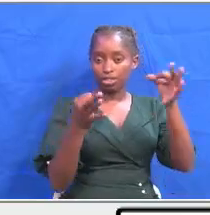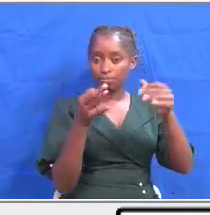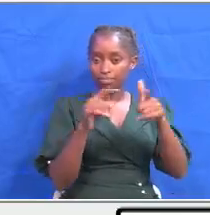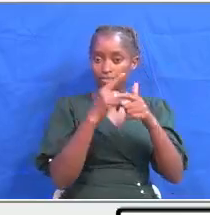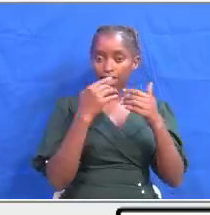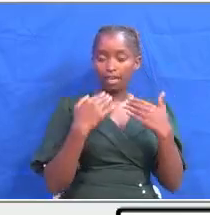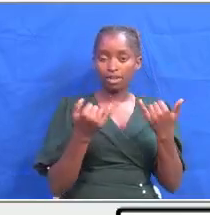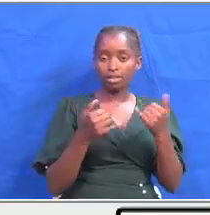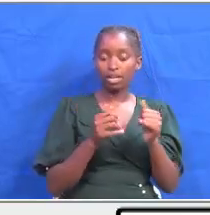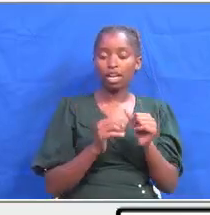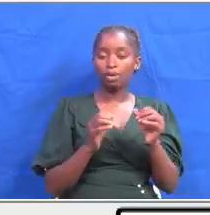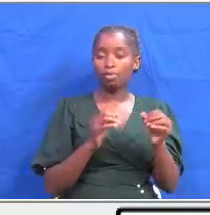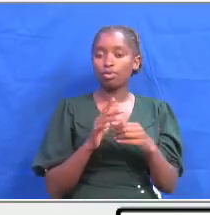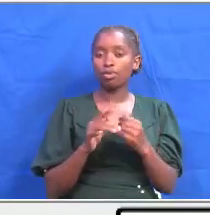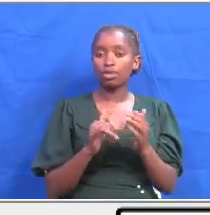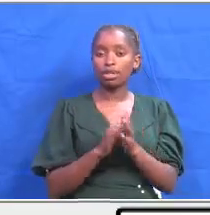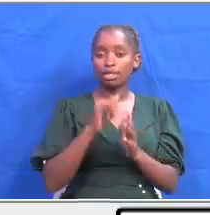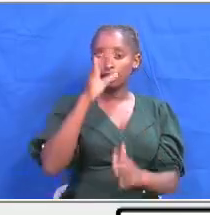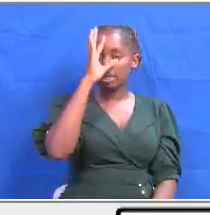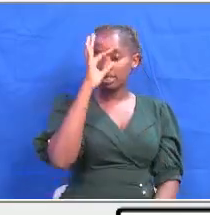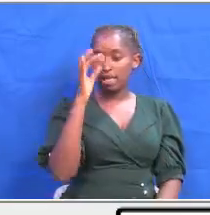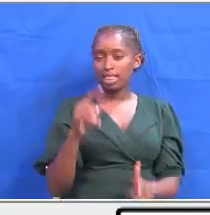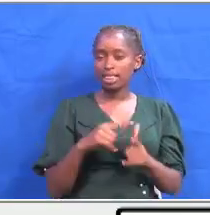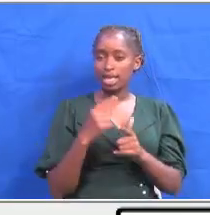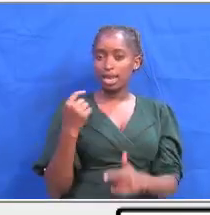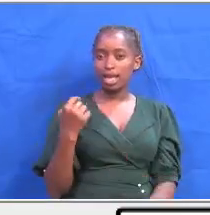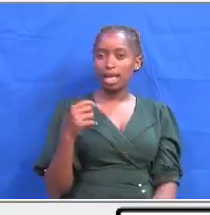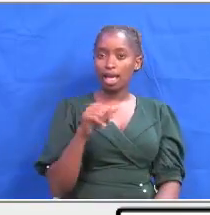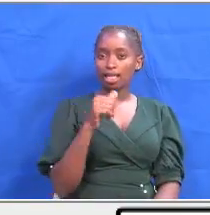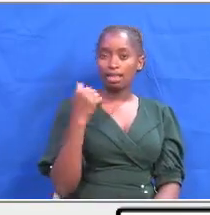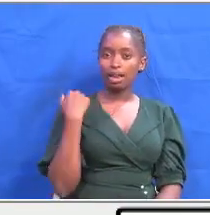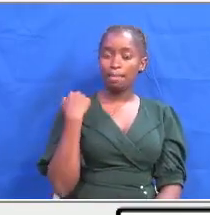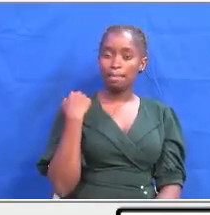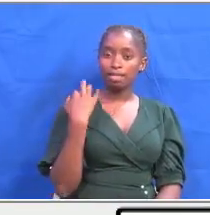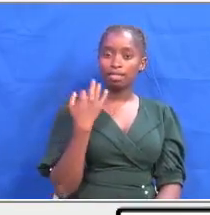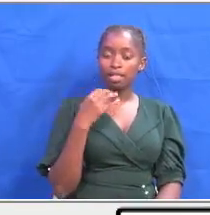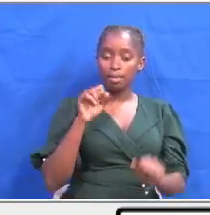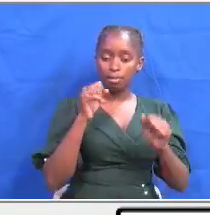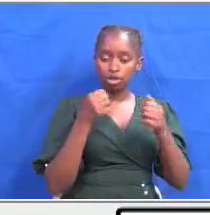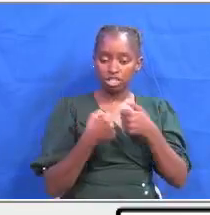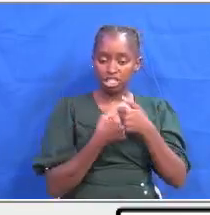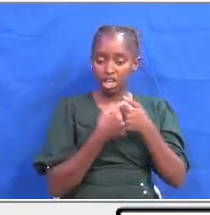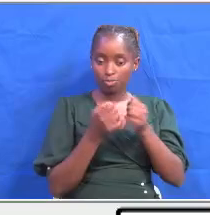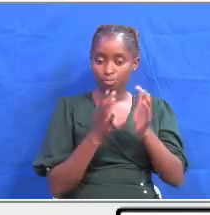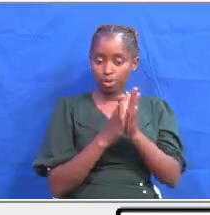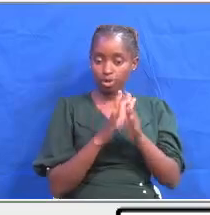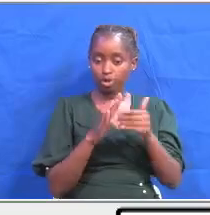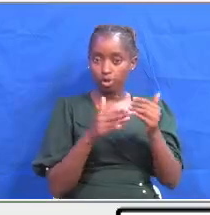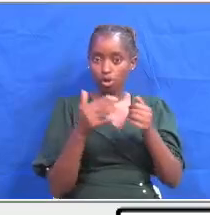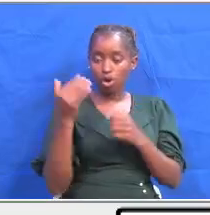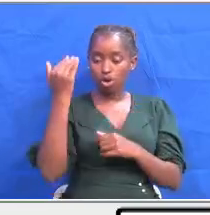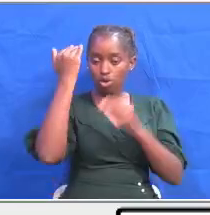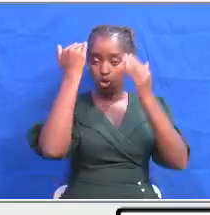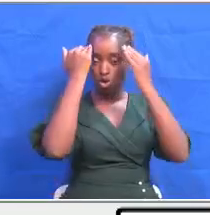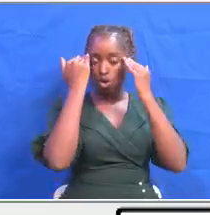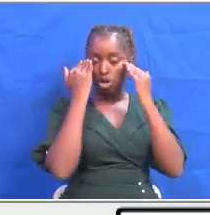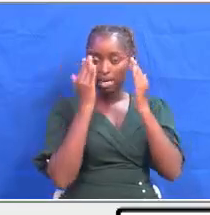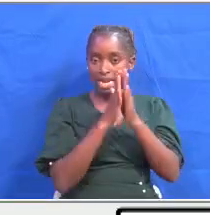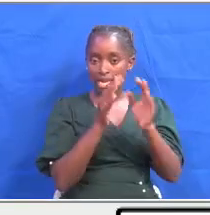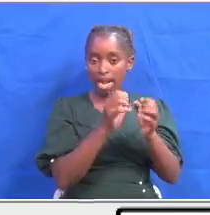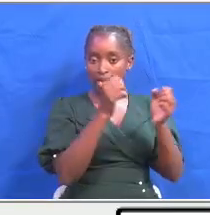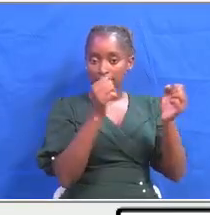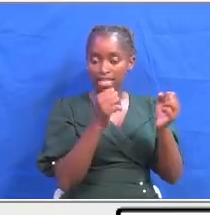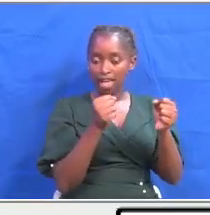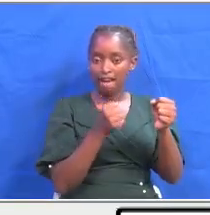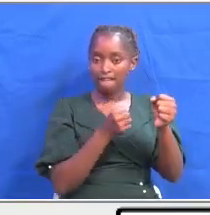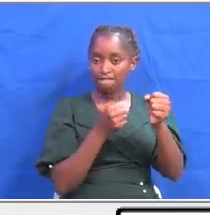seriously. Number two, there'll be a challenge about gazettement before parliament can vet. And that fight will be about IEBC, which would mean,